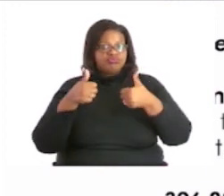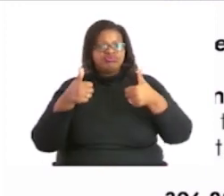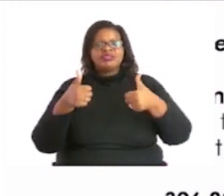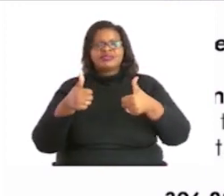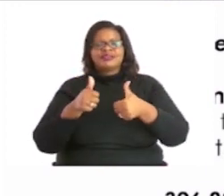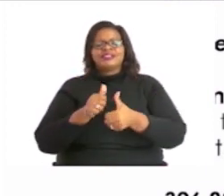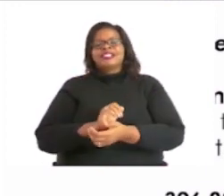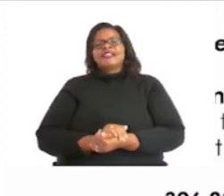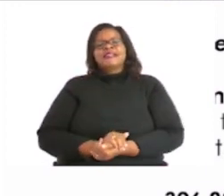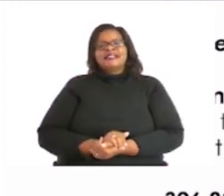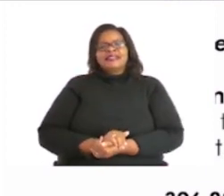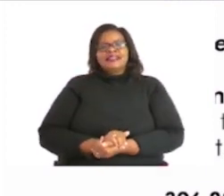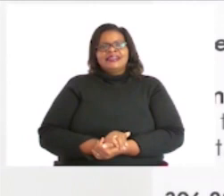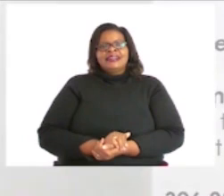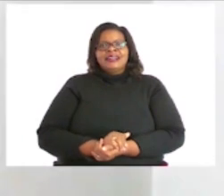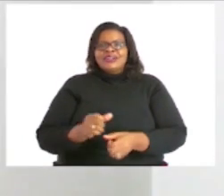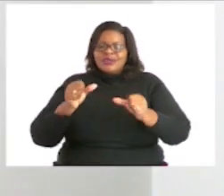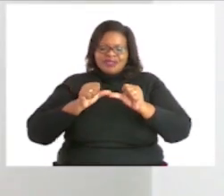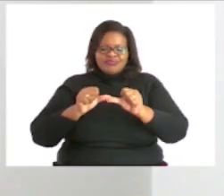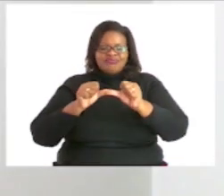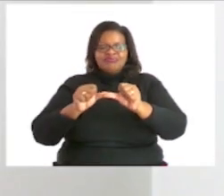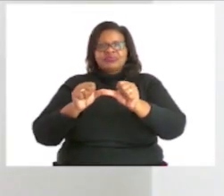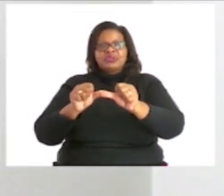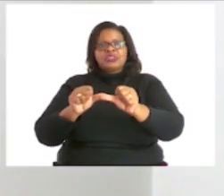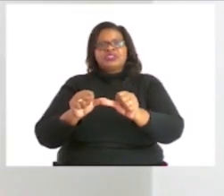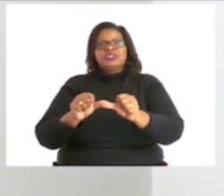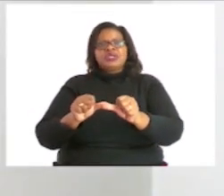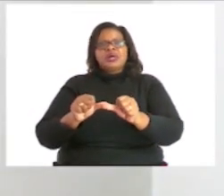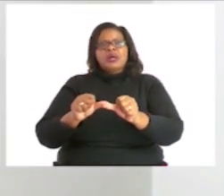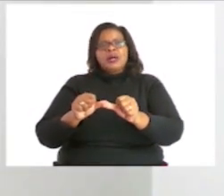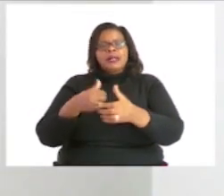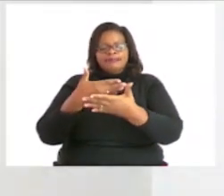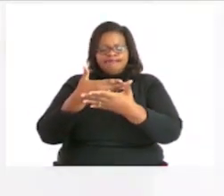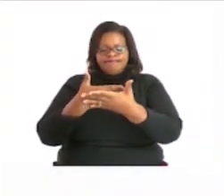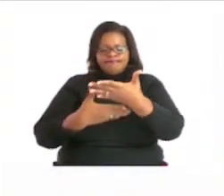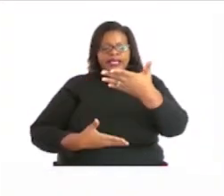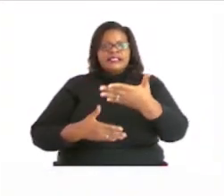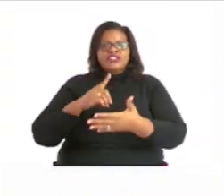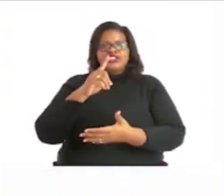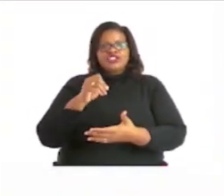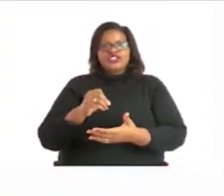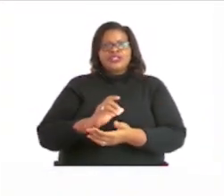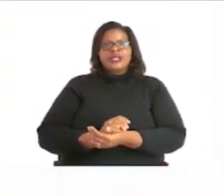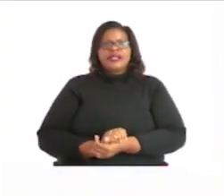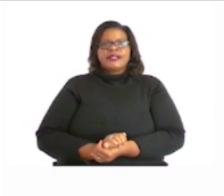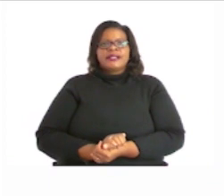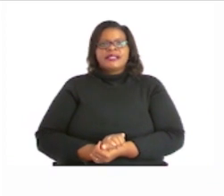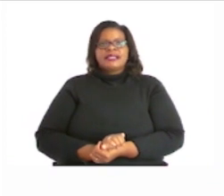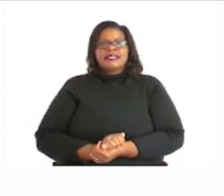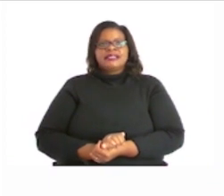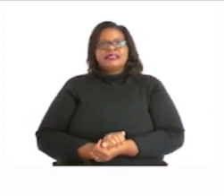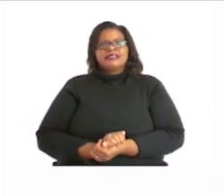learners. And we can continue on page 10. Here we have